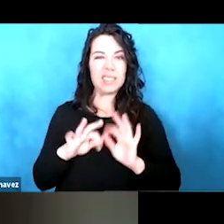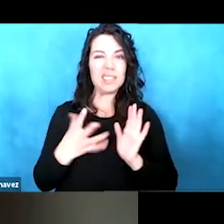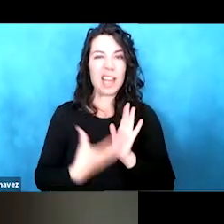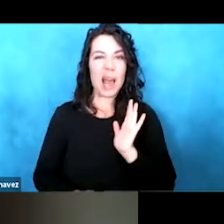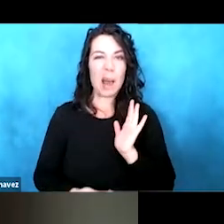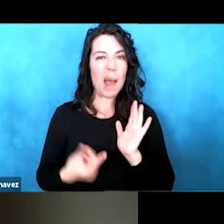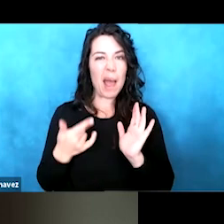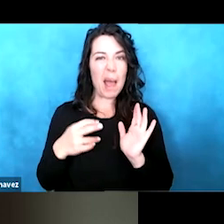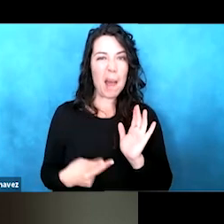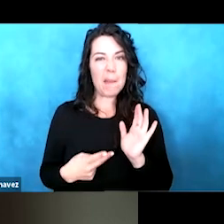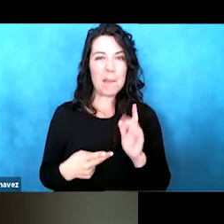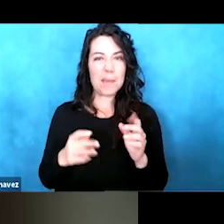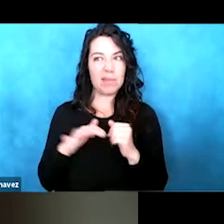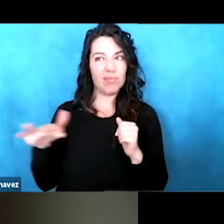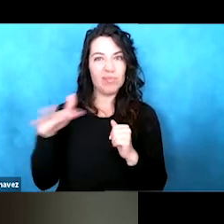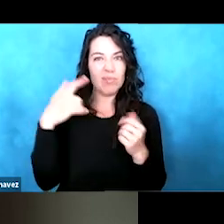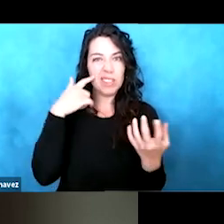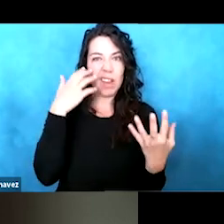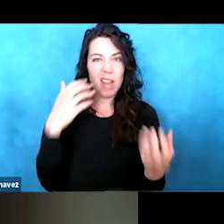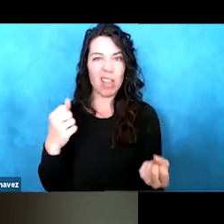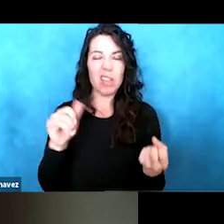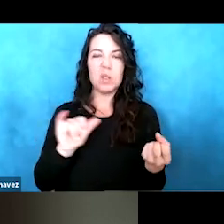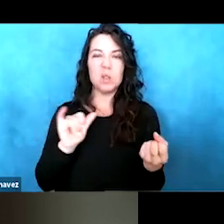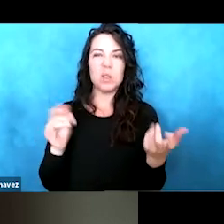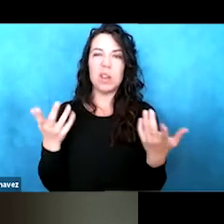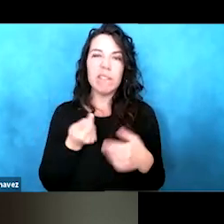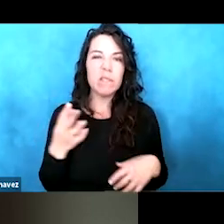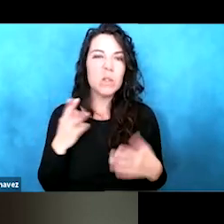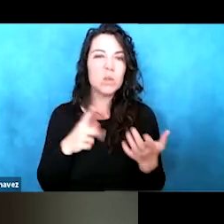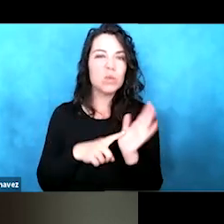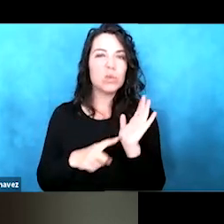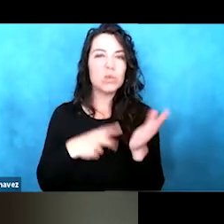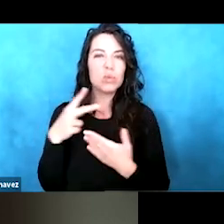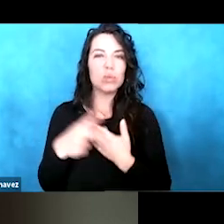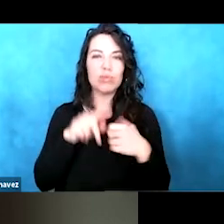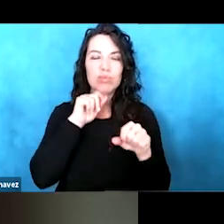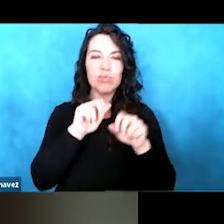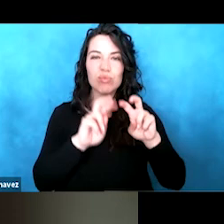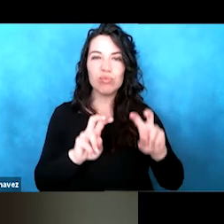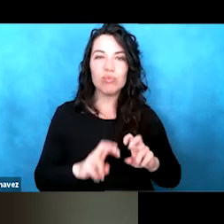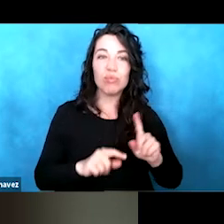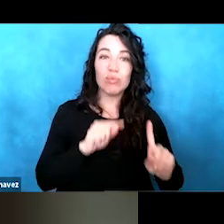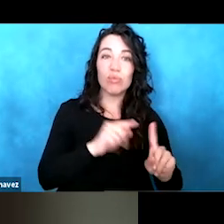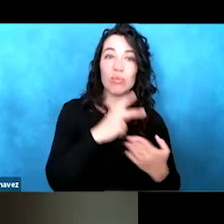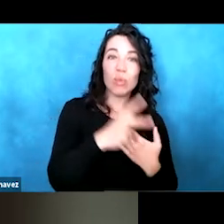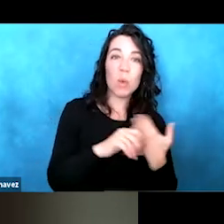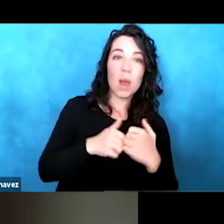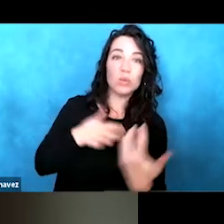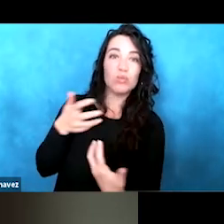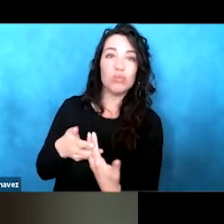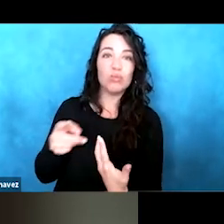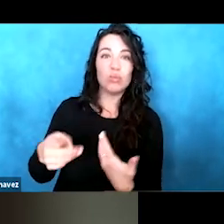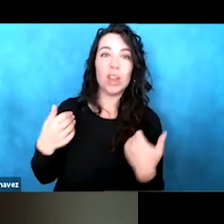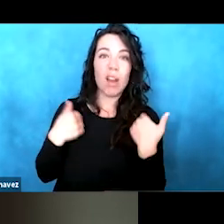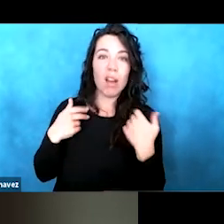that there were very few research programs that examined how interventions should be adapted to meet the needs of youth with